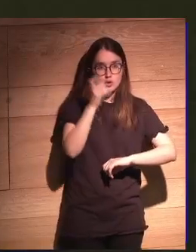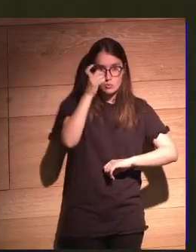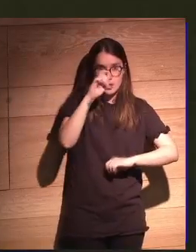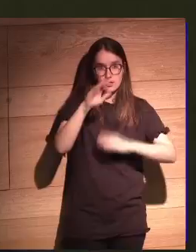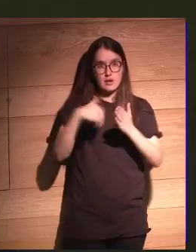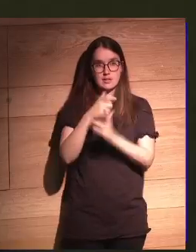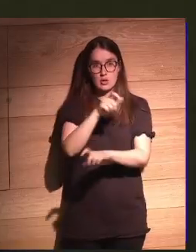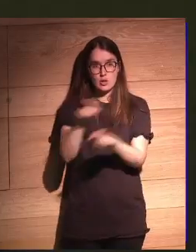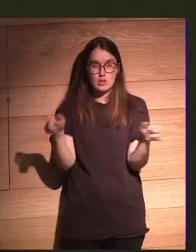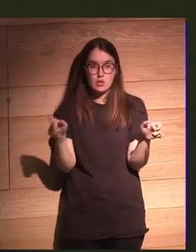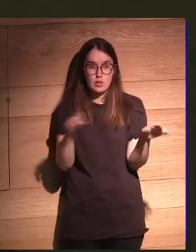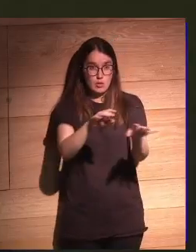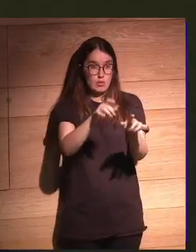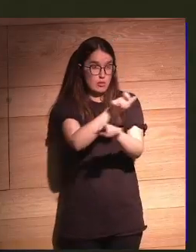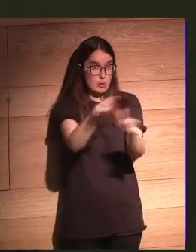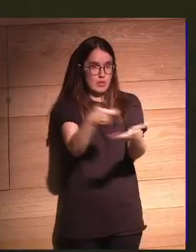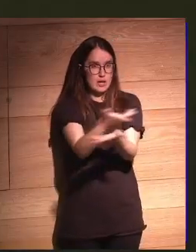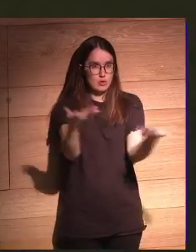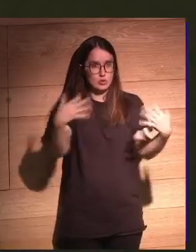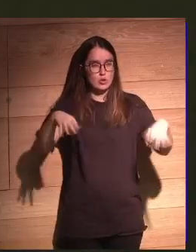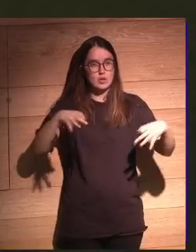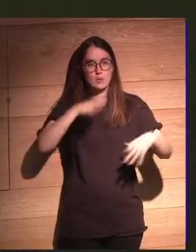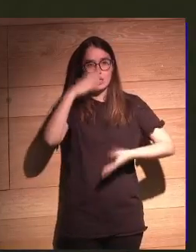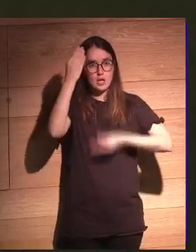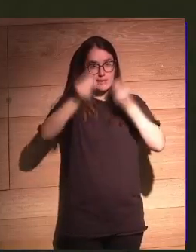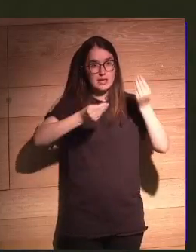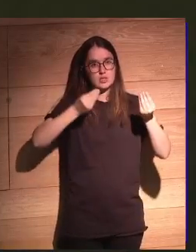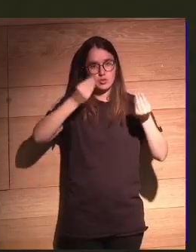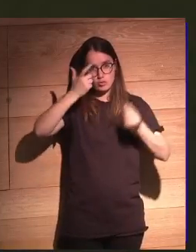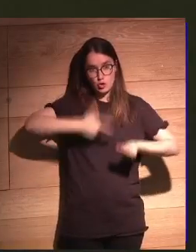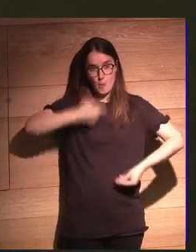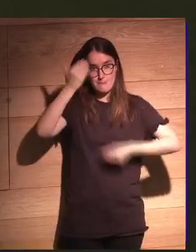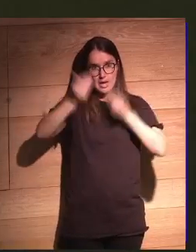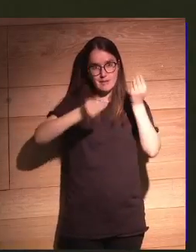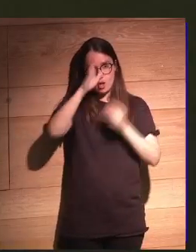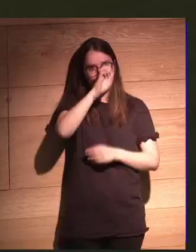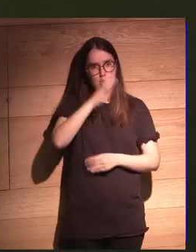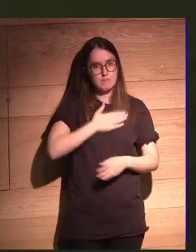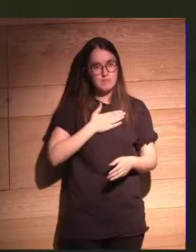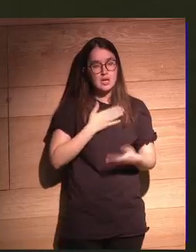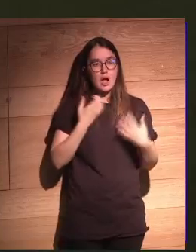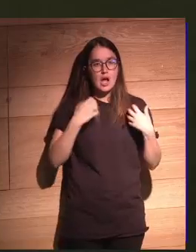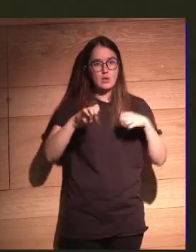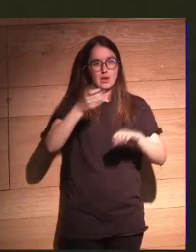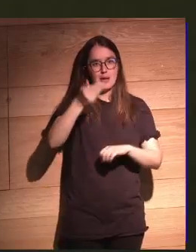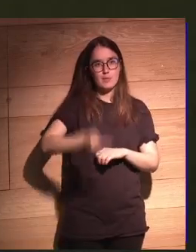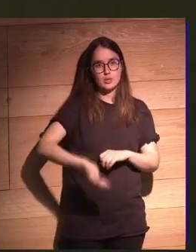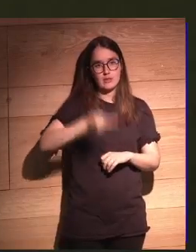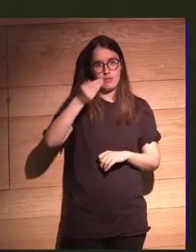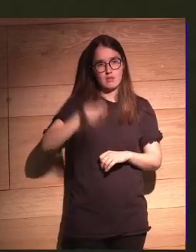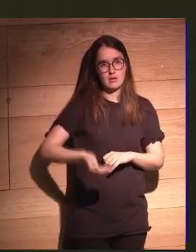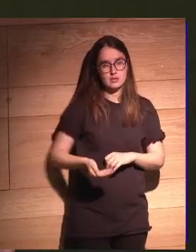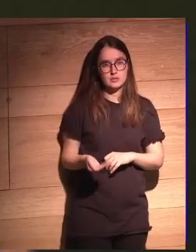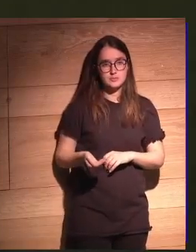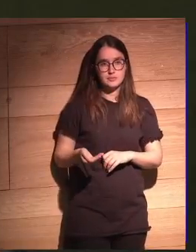enjoyed by the vulture funds and the citizens themselves, because I believe that